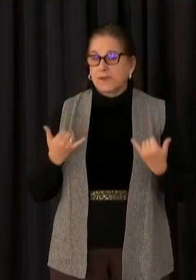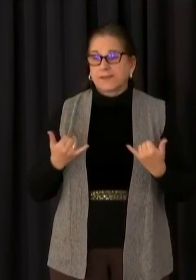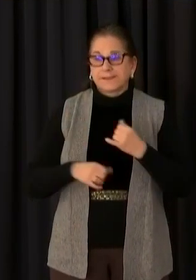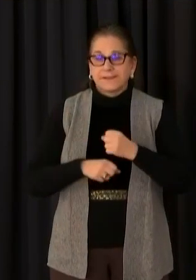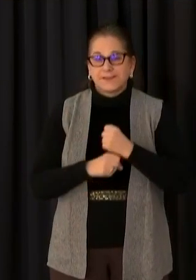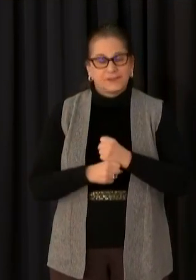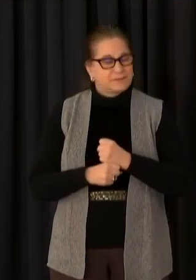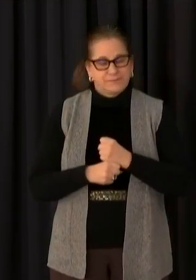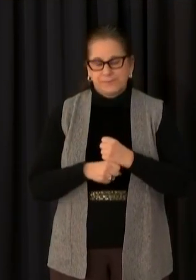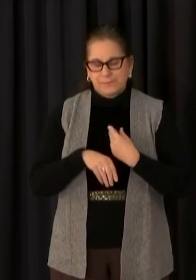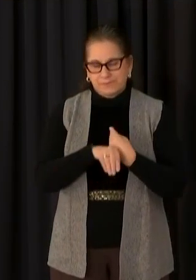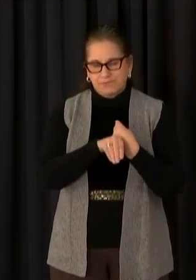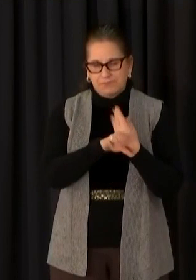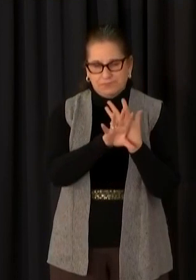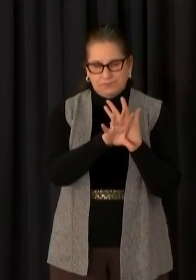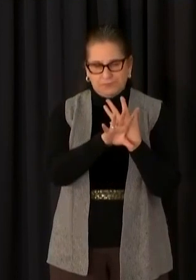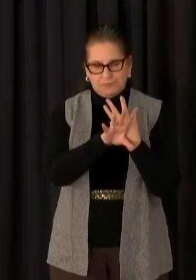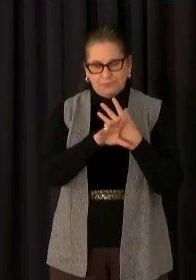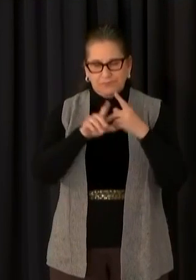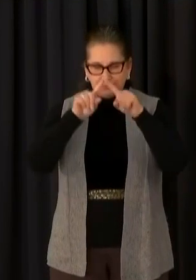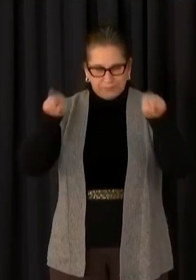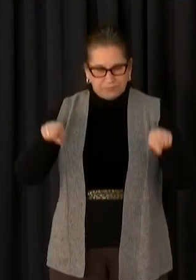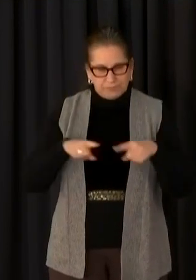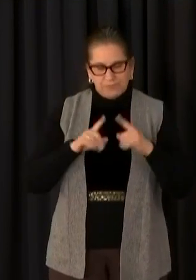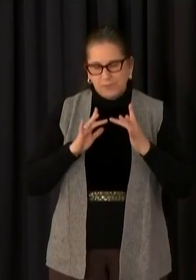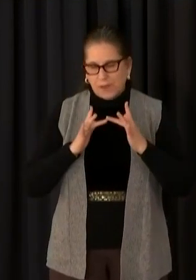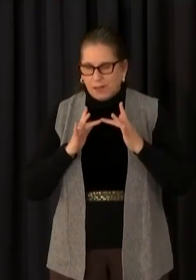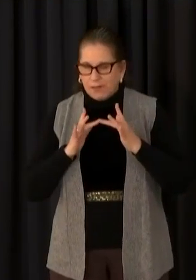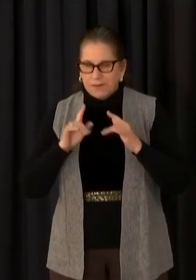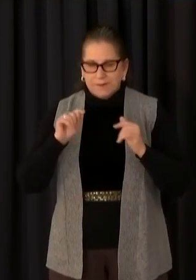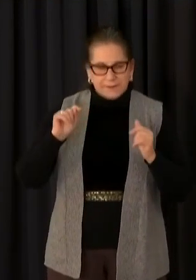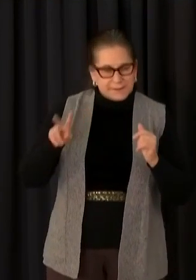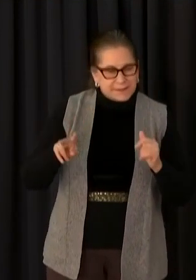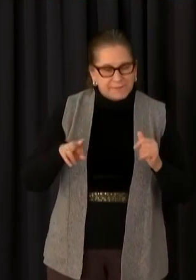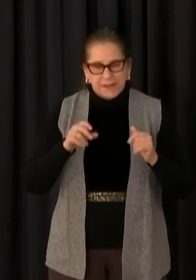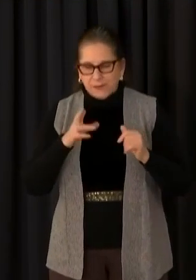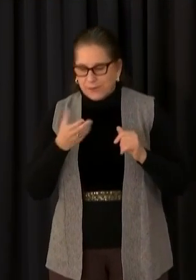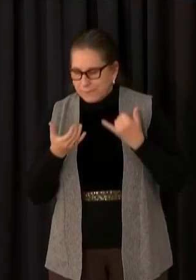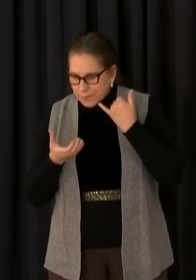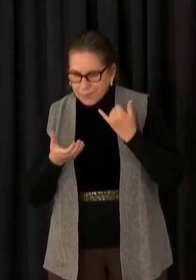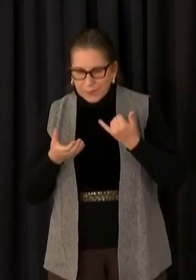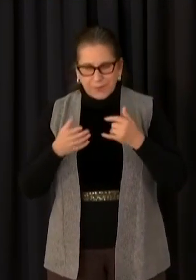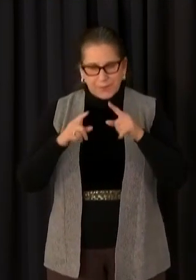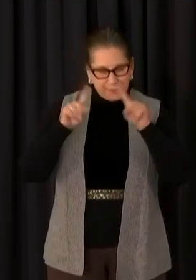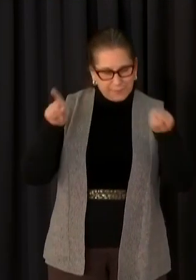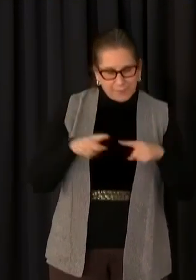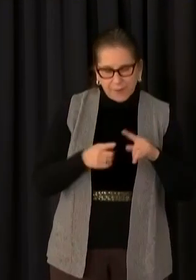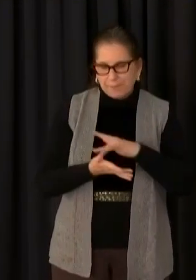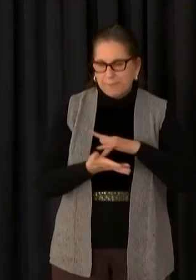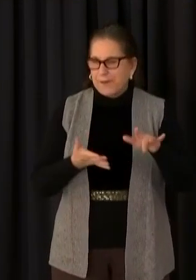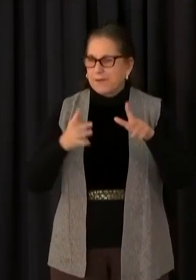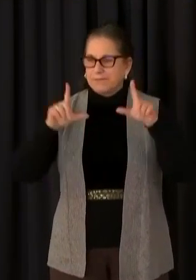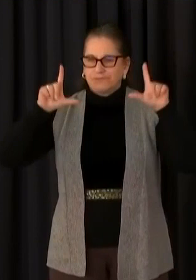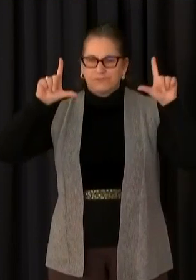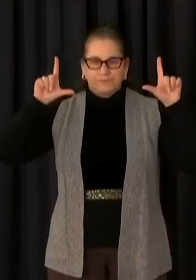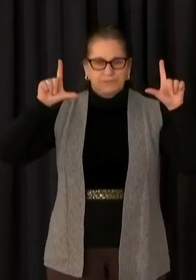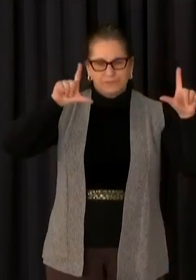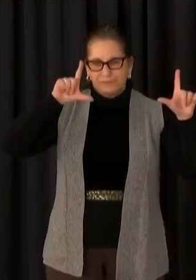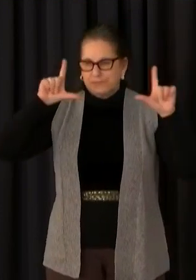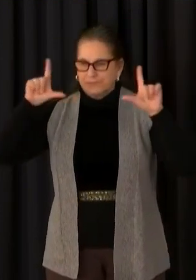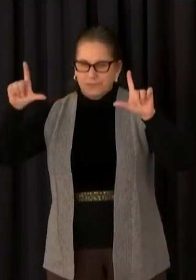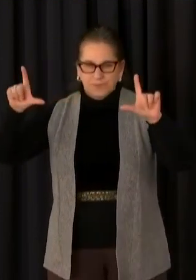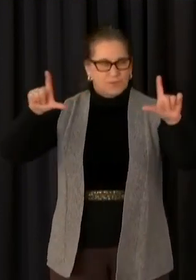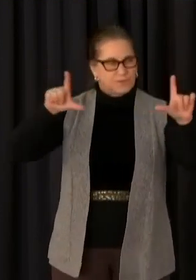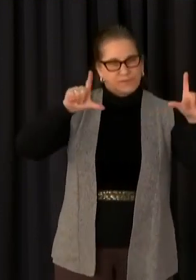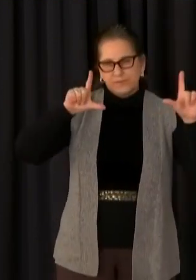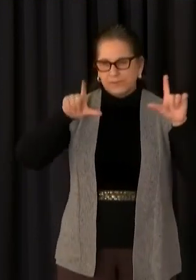it virtually and to follow the instructions of the Presidential Inauguration Committee, the Secret